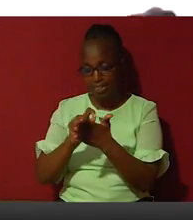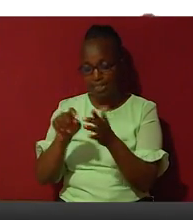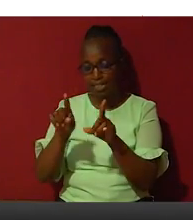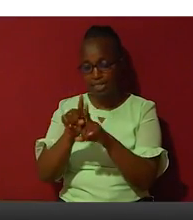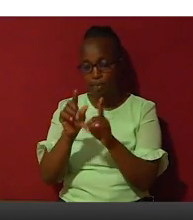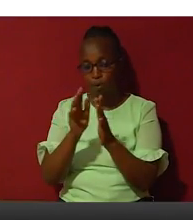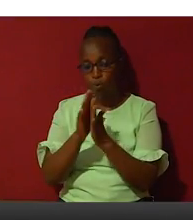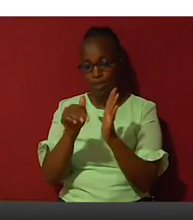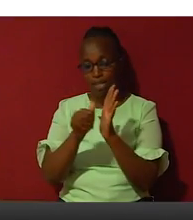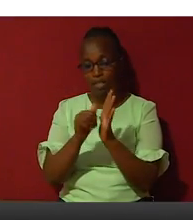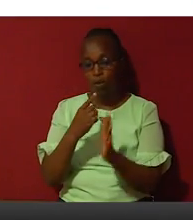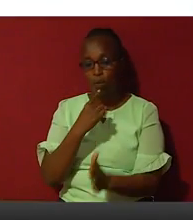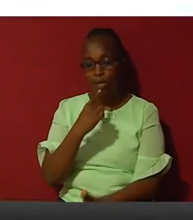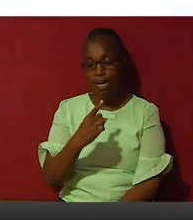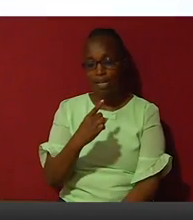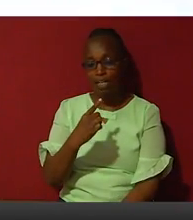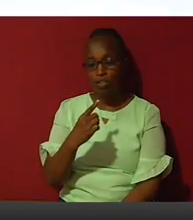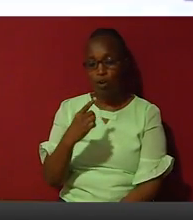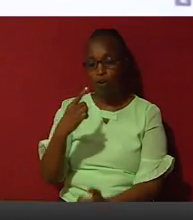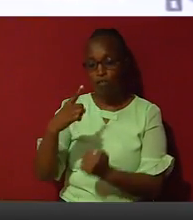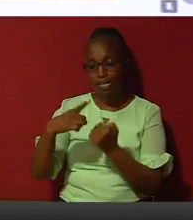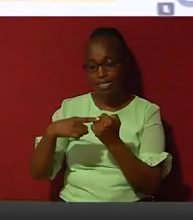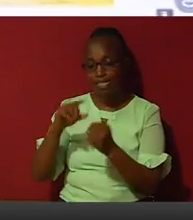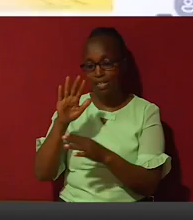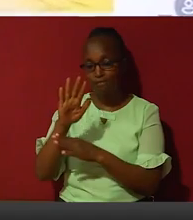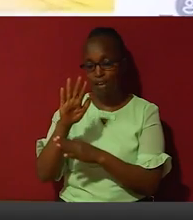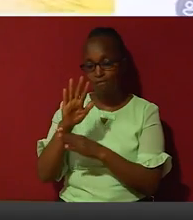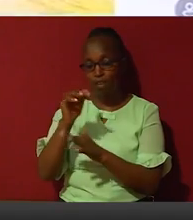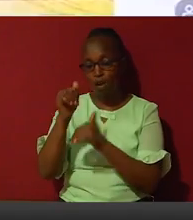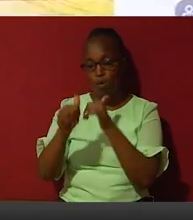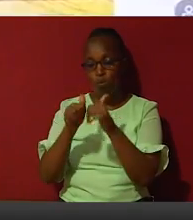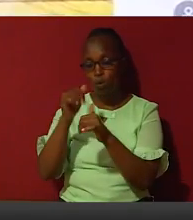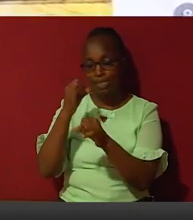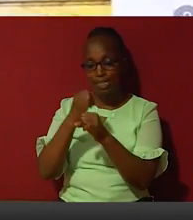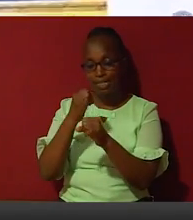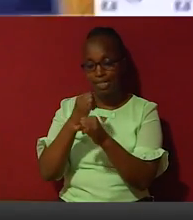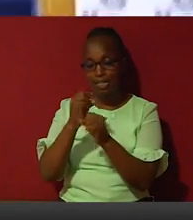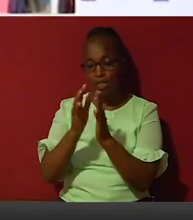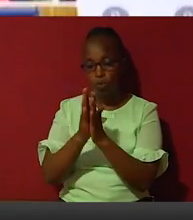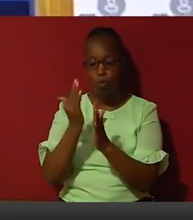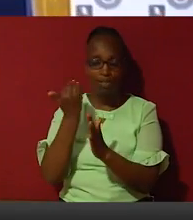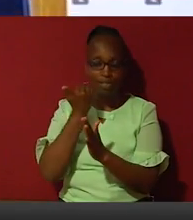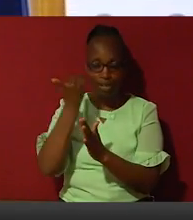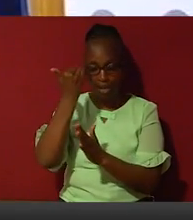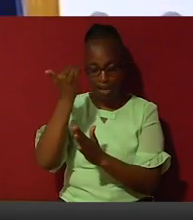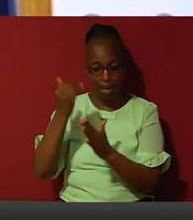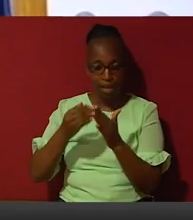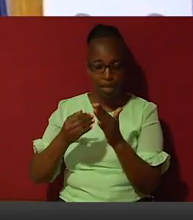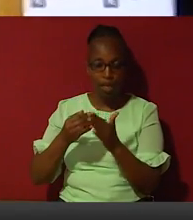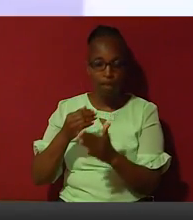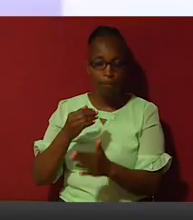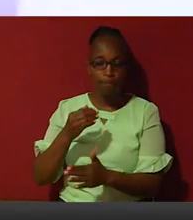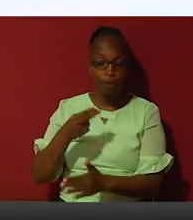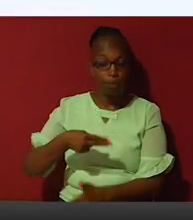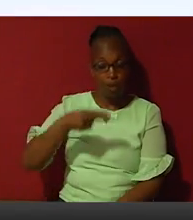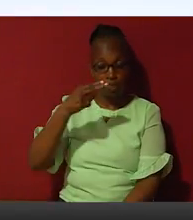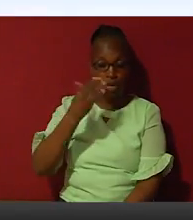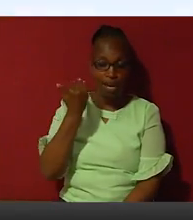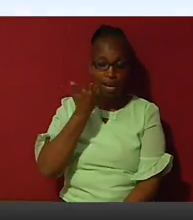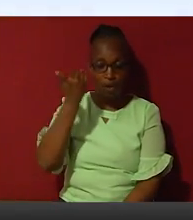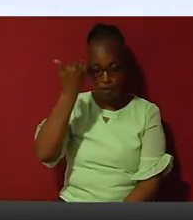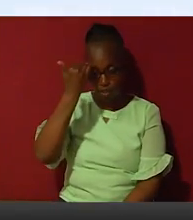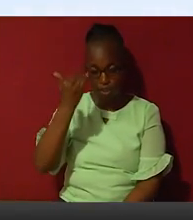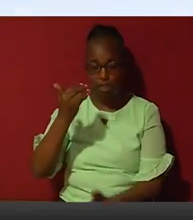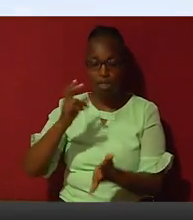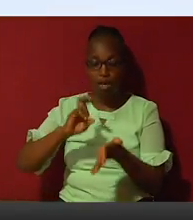Article 165 that deals with the power of the High Court, and therefore the Court of Appeal and